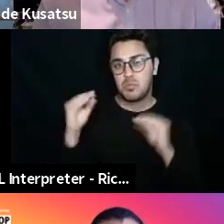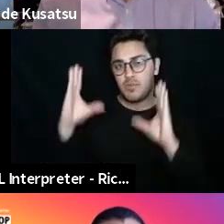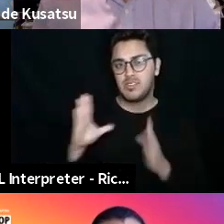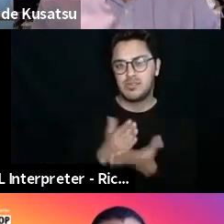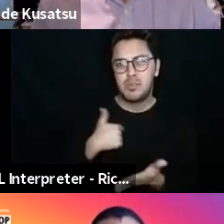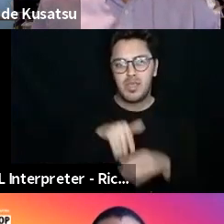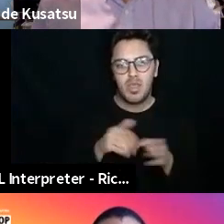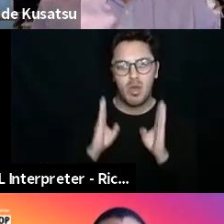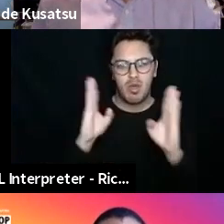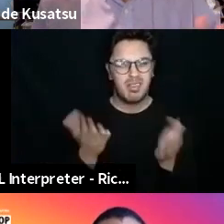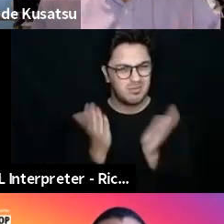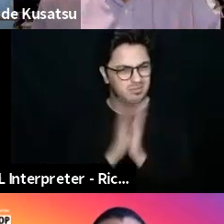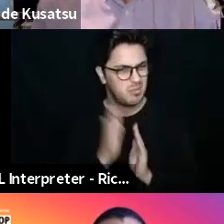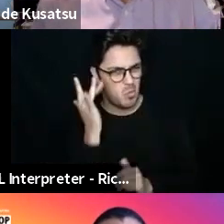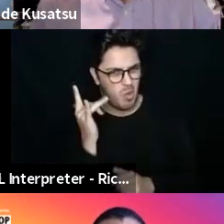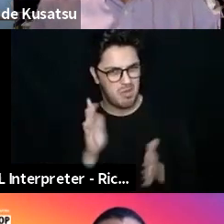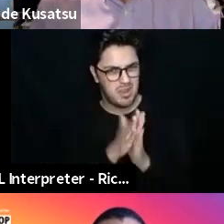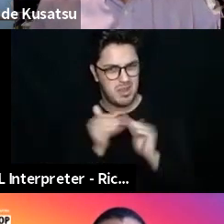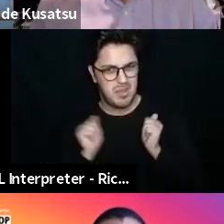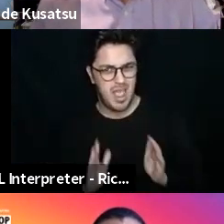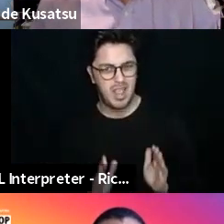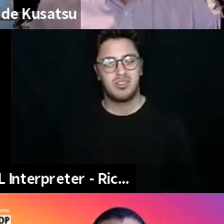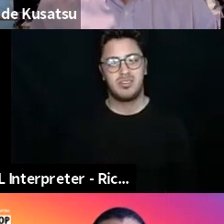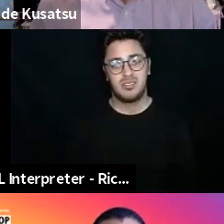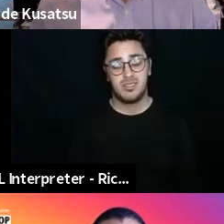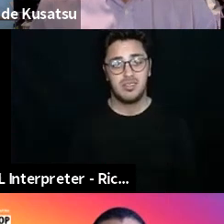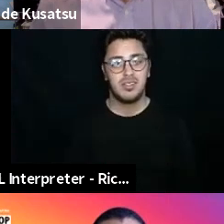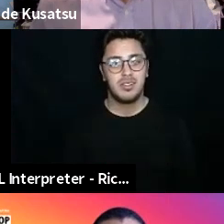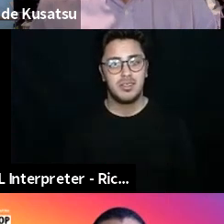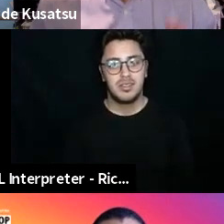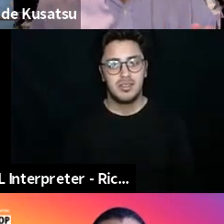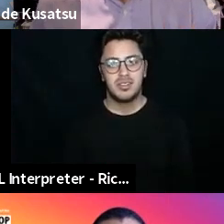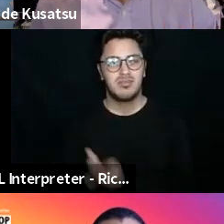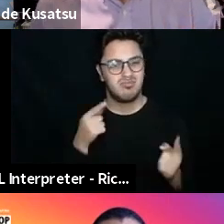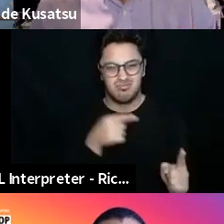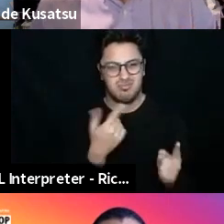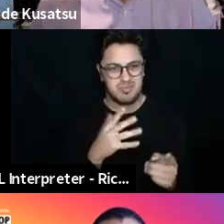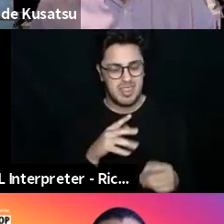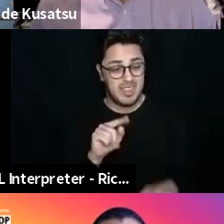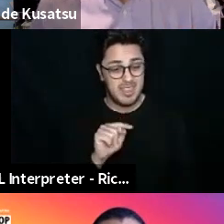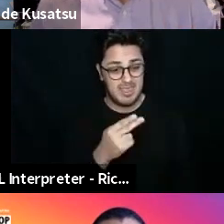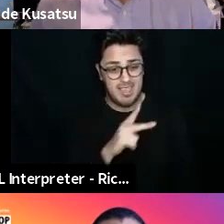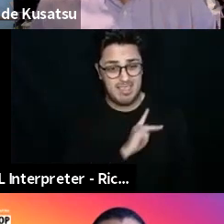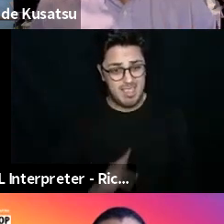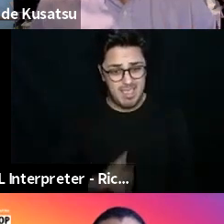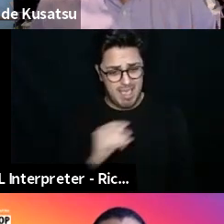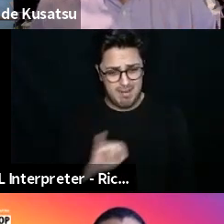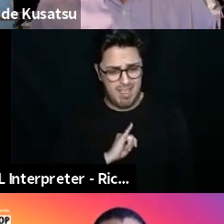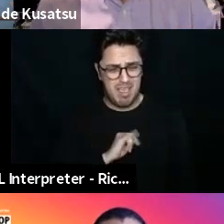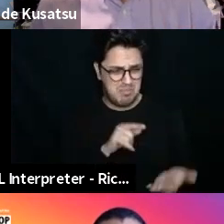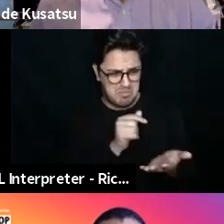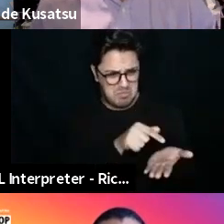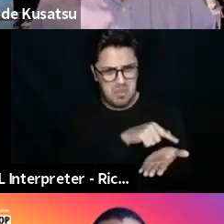said, why do I want to be an actor? Because it's only T.S. of the August Moon and The King and I, and how could I possibly think of making a living? I mean, I